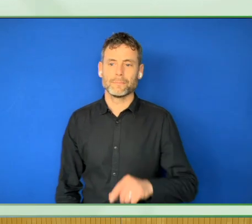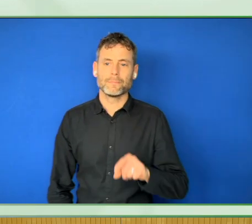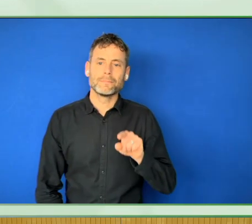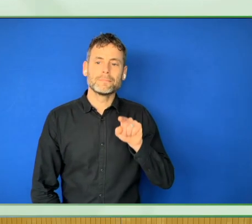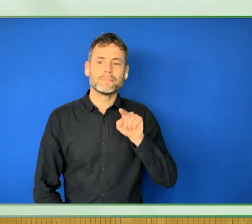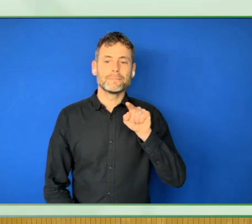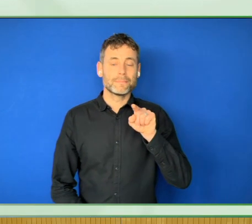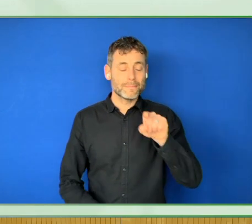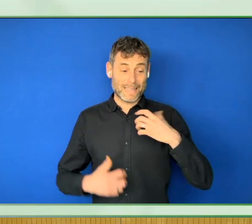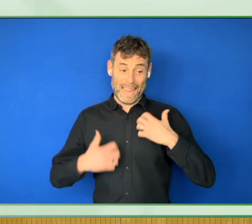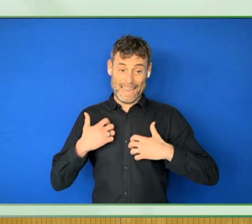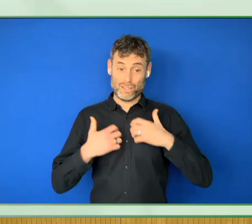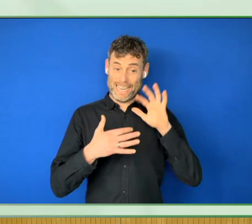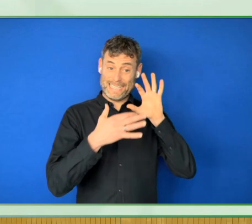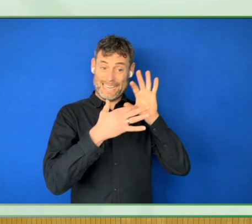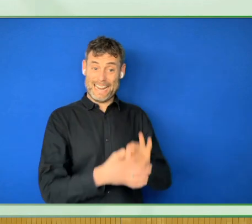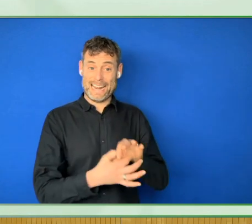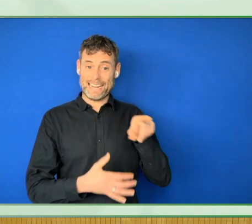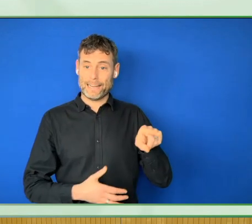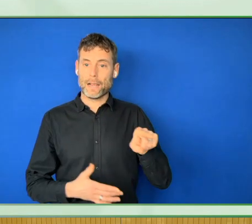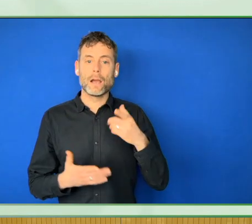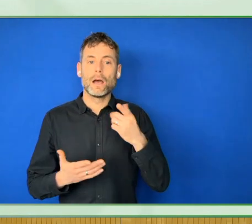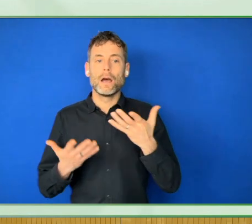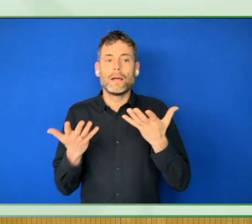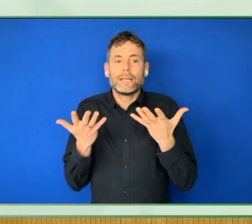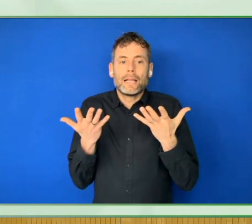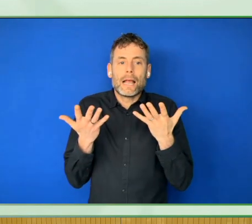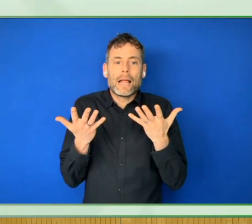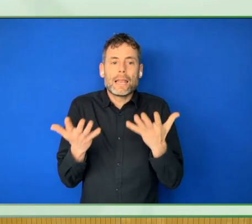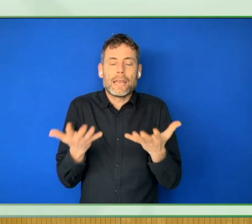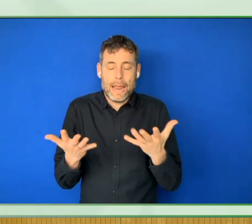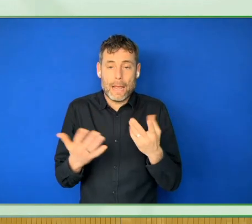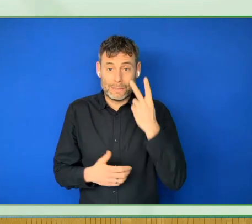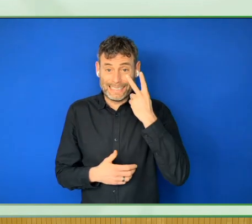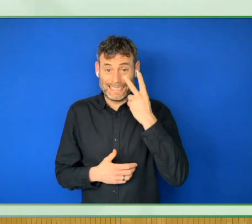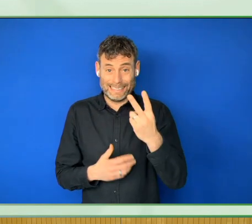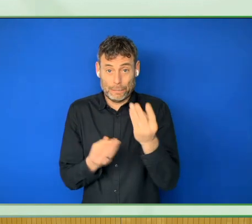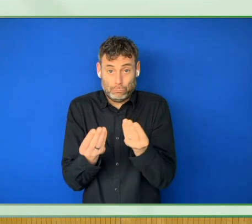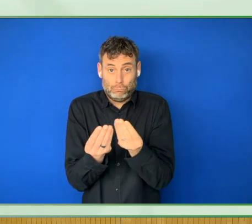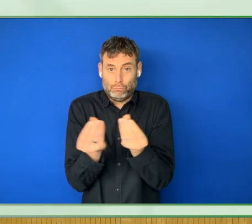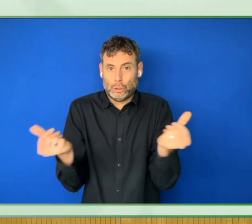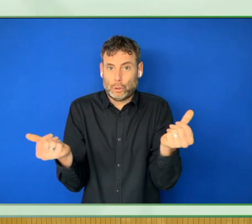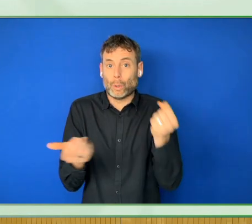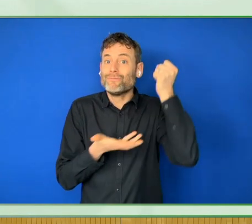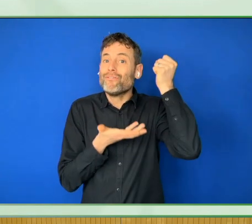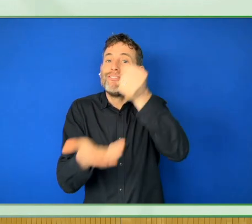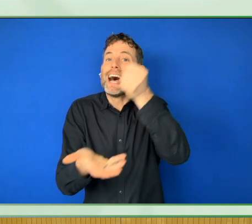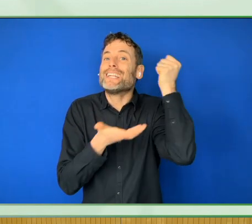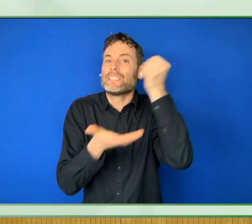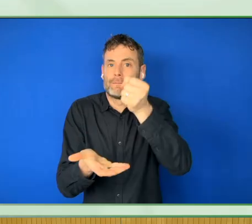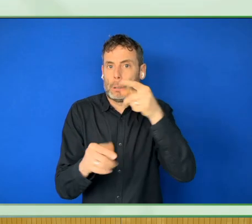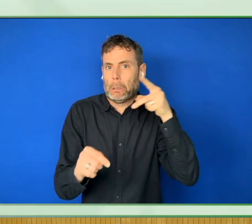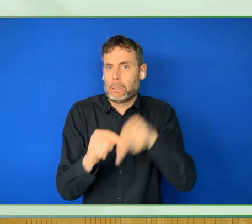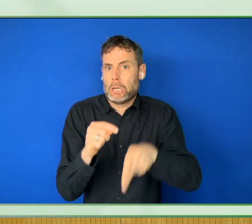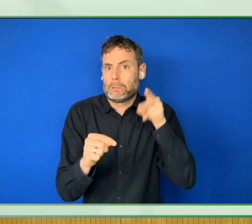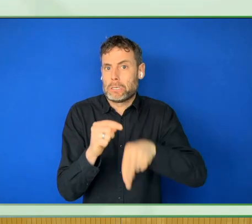is we're in this moment of scarcity because we're seeing funding being pulled back, we're seeing all these things pulled back. So now this is why we fight